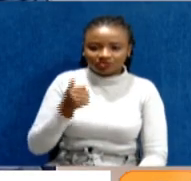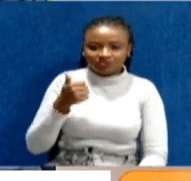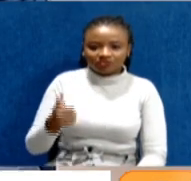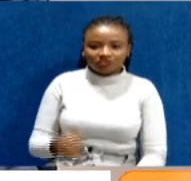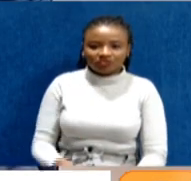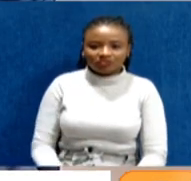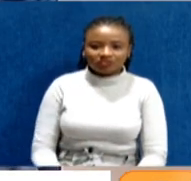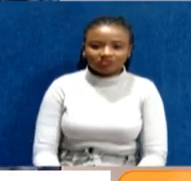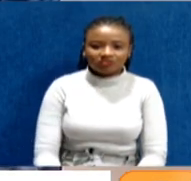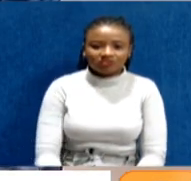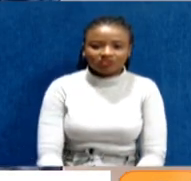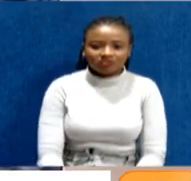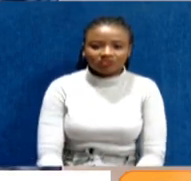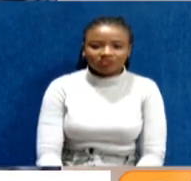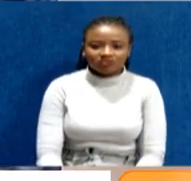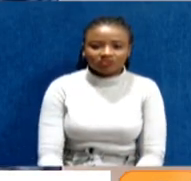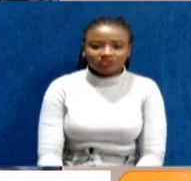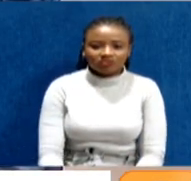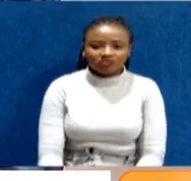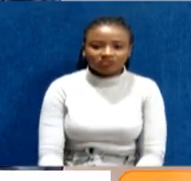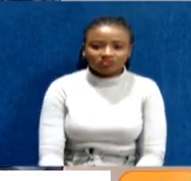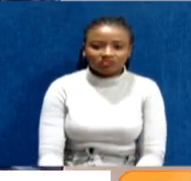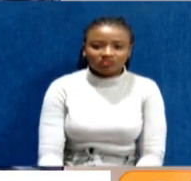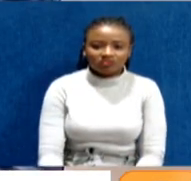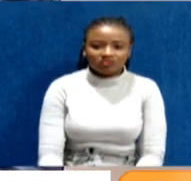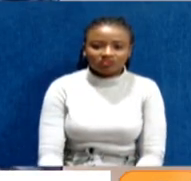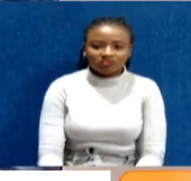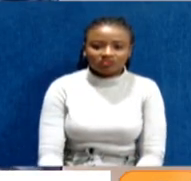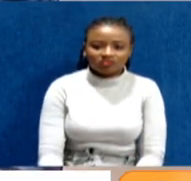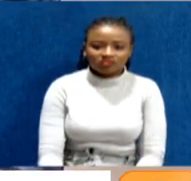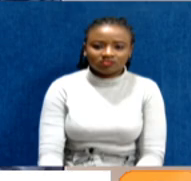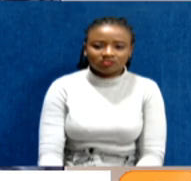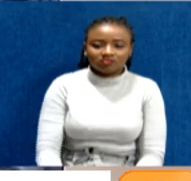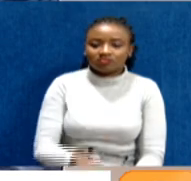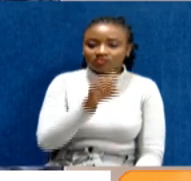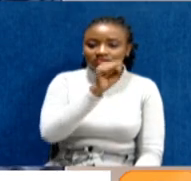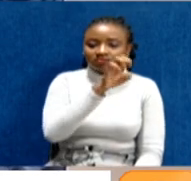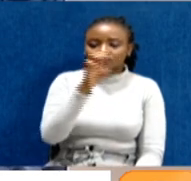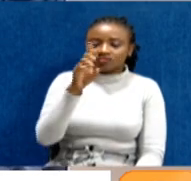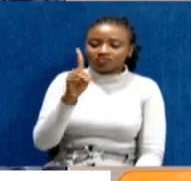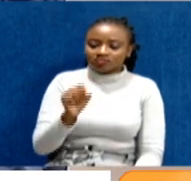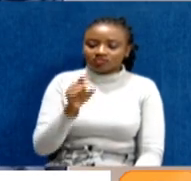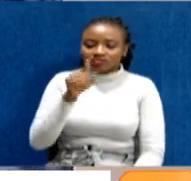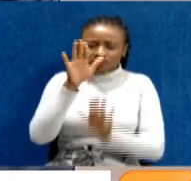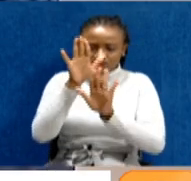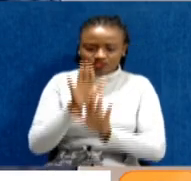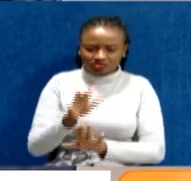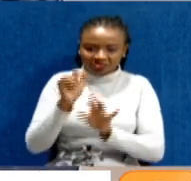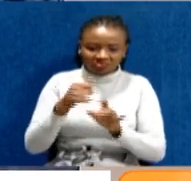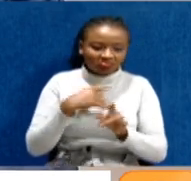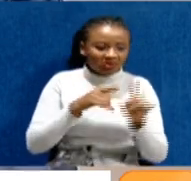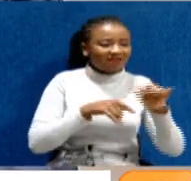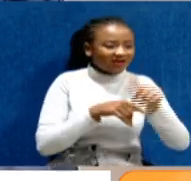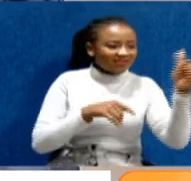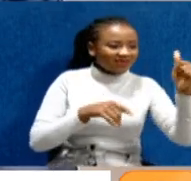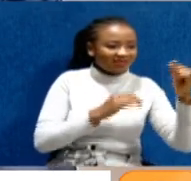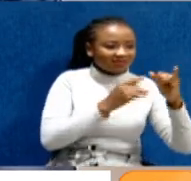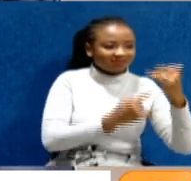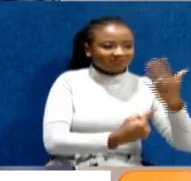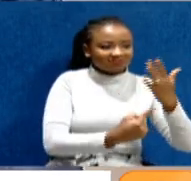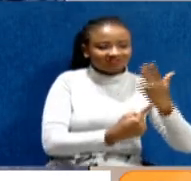I just wanted to bring in this point. The issue of seed is very key. We can have other seed varieties, but also our local